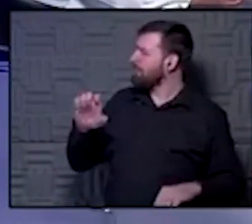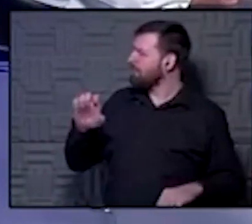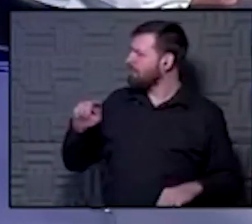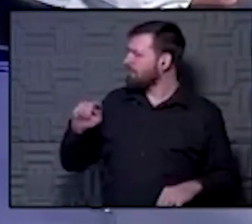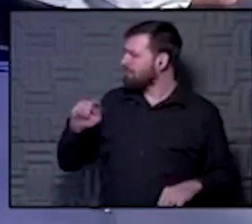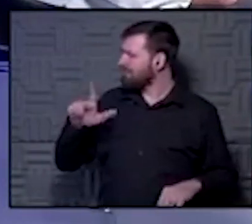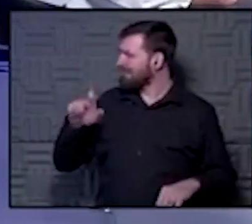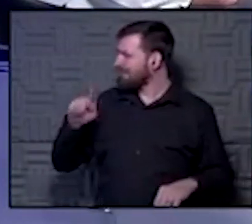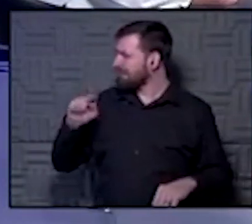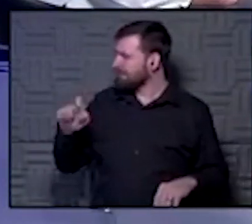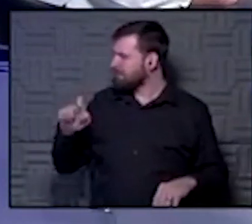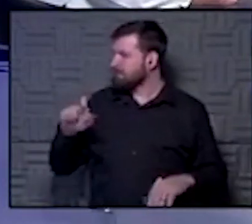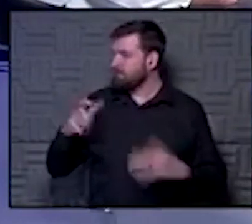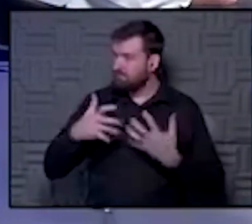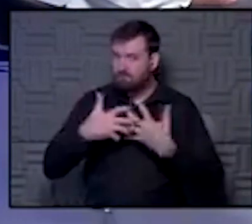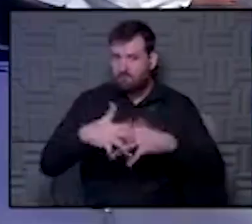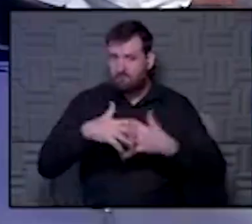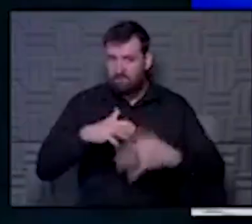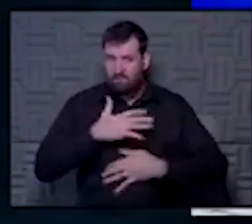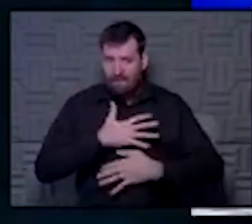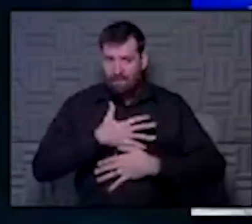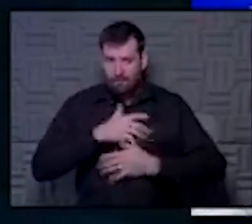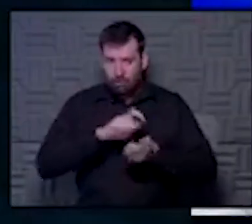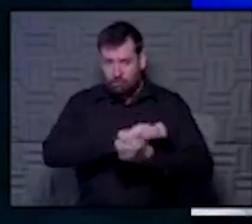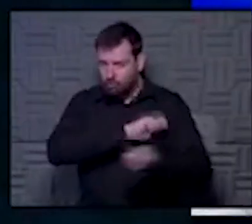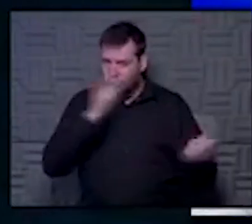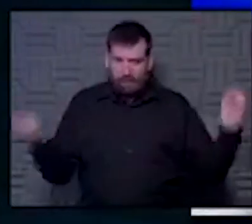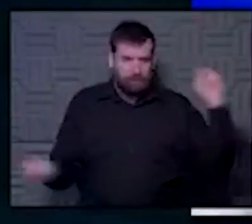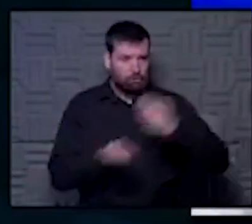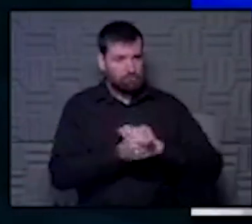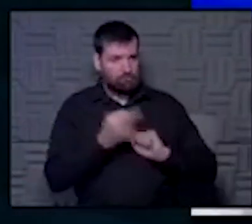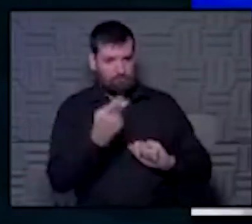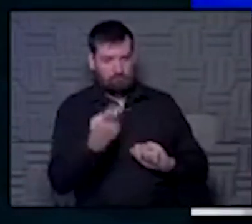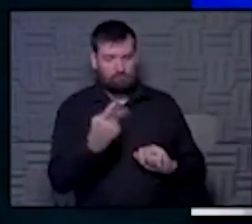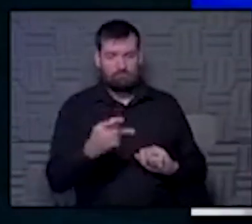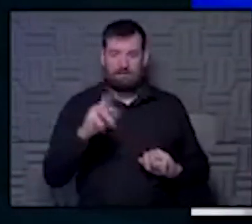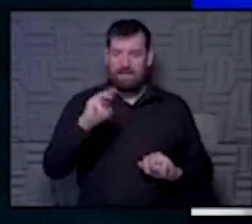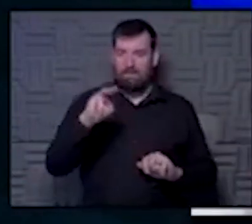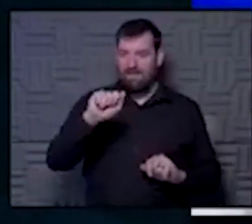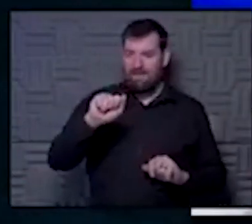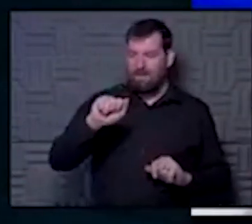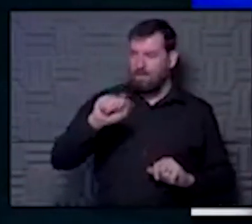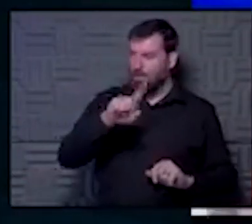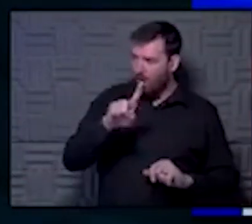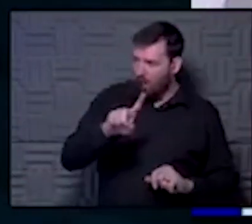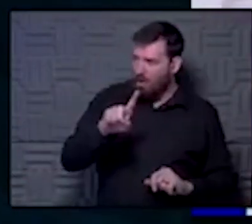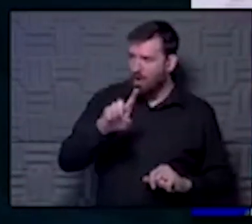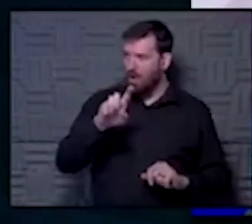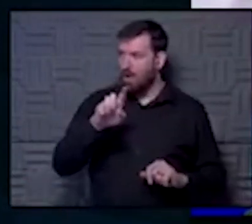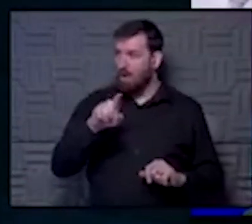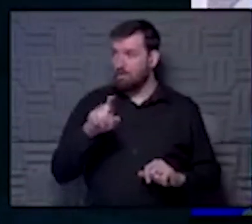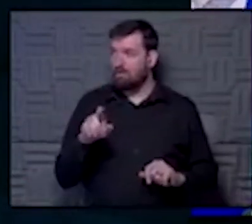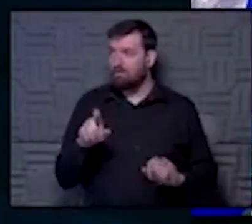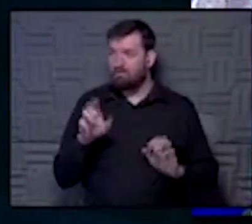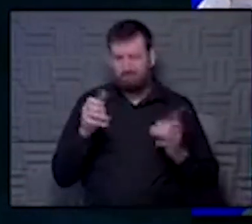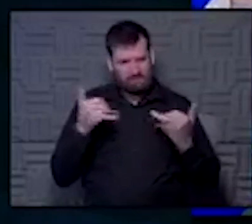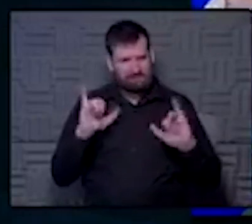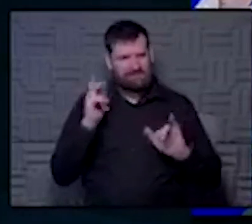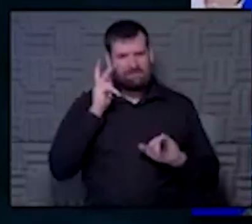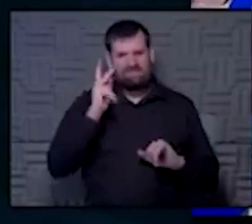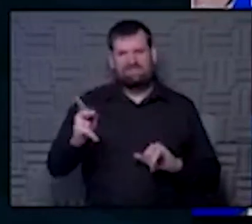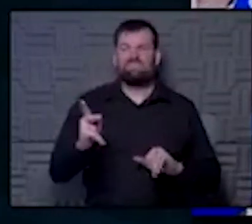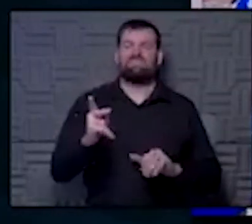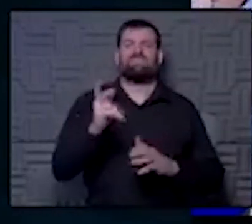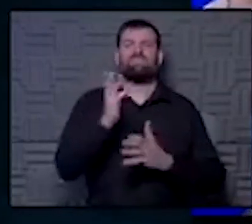the bedside, the ventilators have changed a lot over the years. You and I were around when the MA1, the Bears were out there, and you can still see it on some of